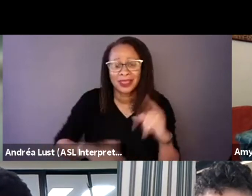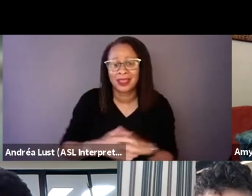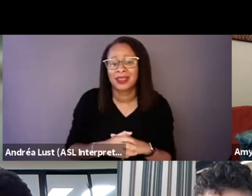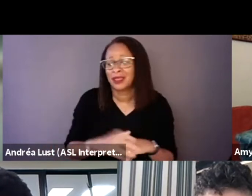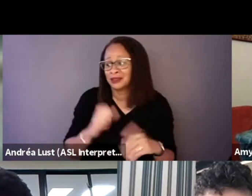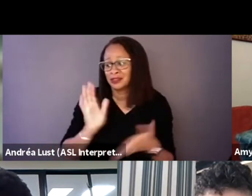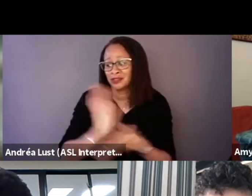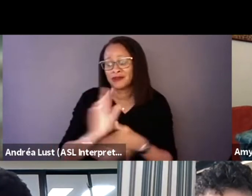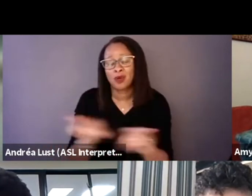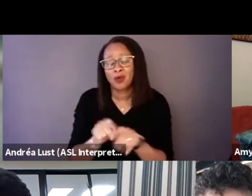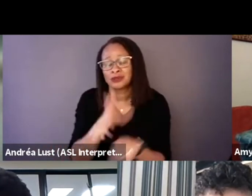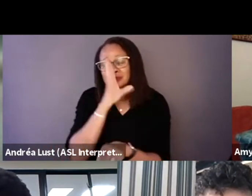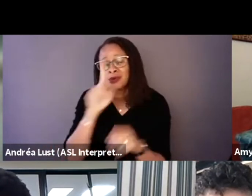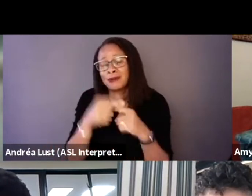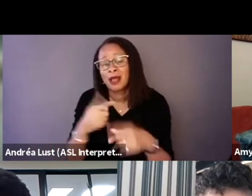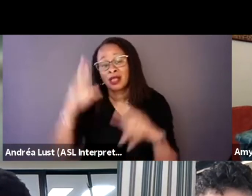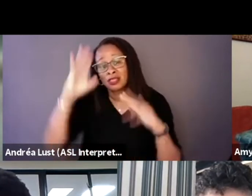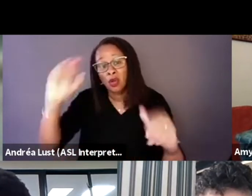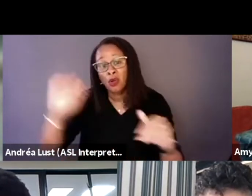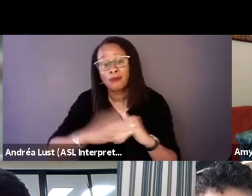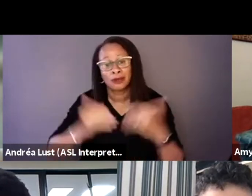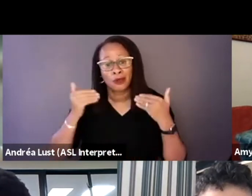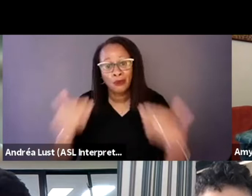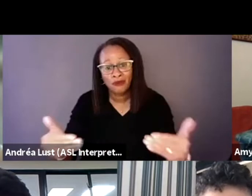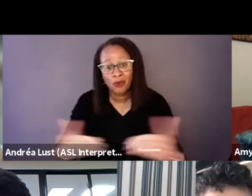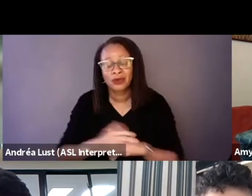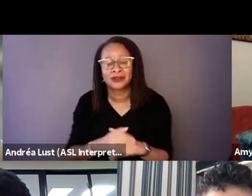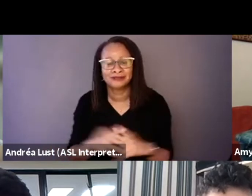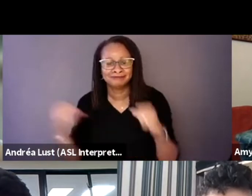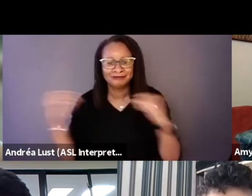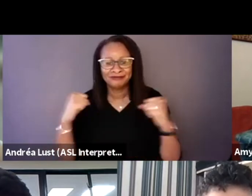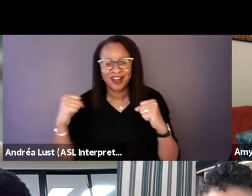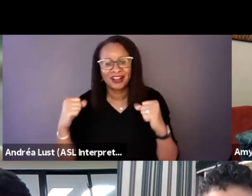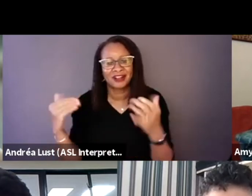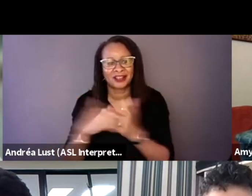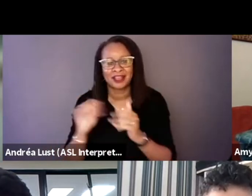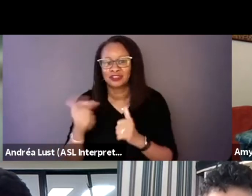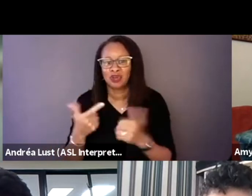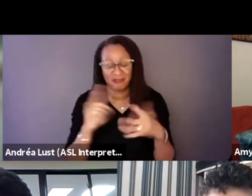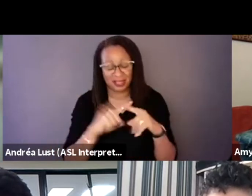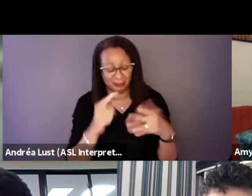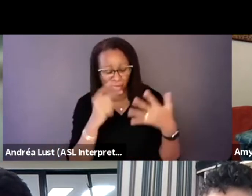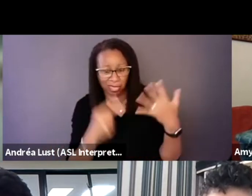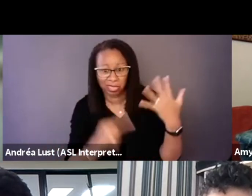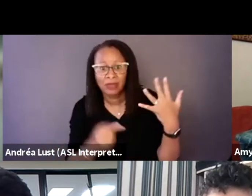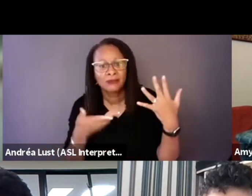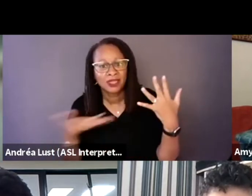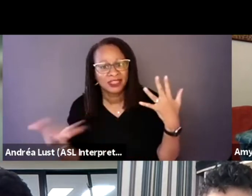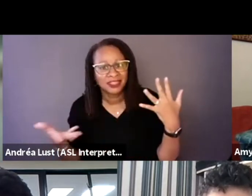also talks about the hope, the going forward and fighting against all of those things, and